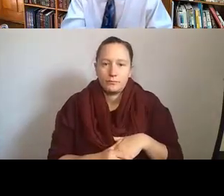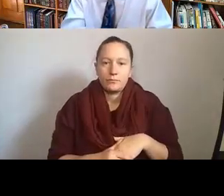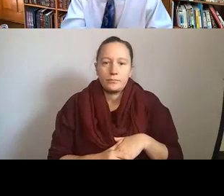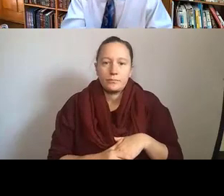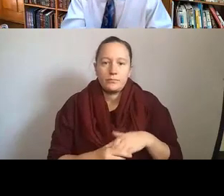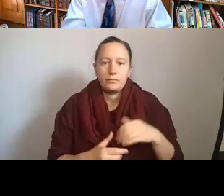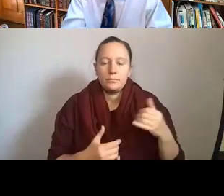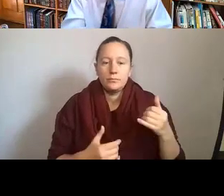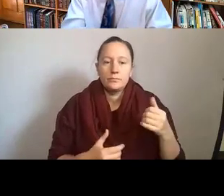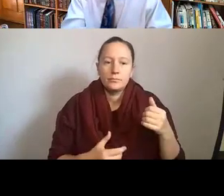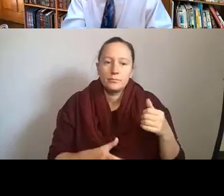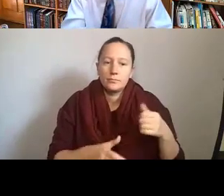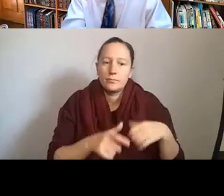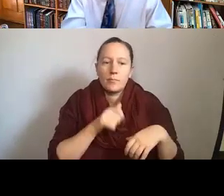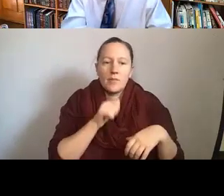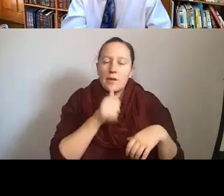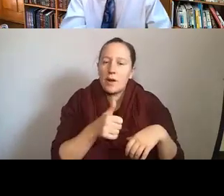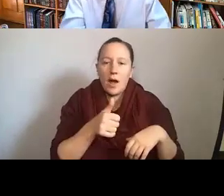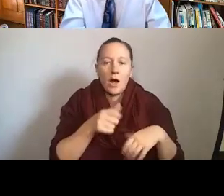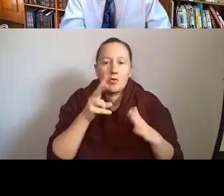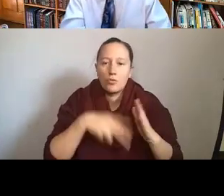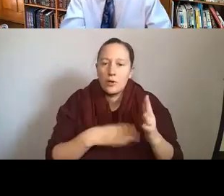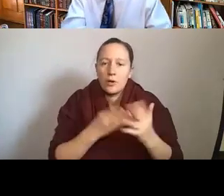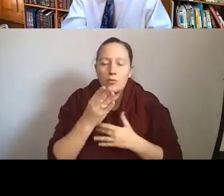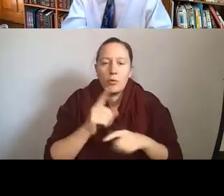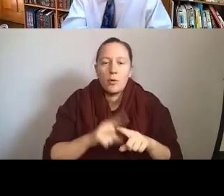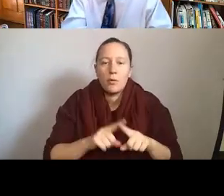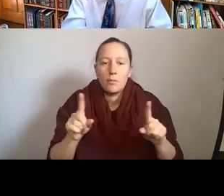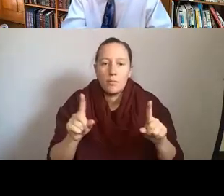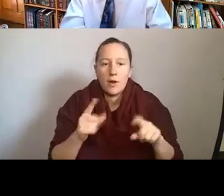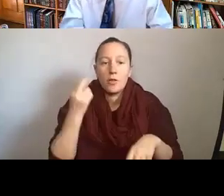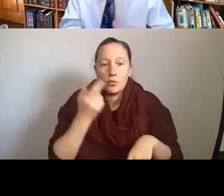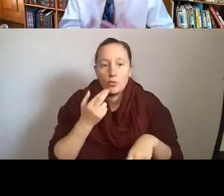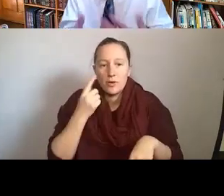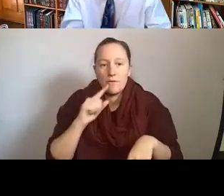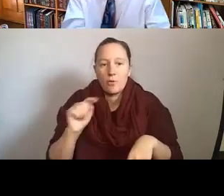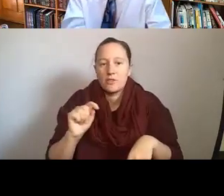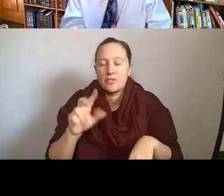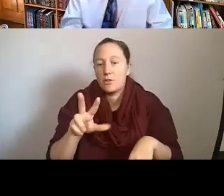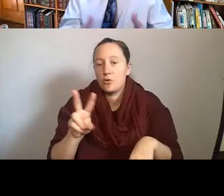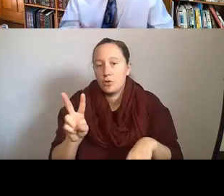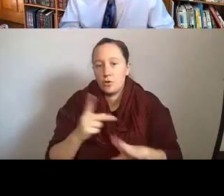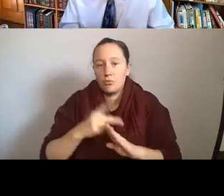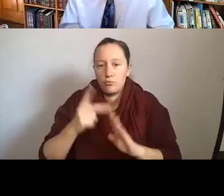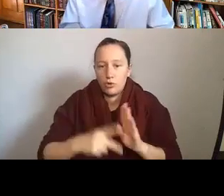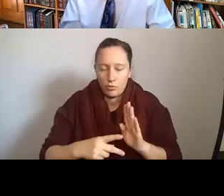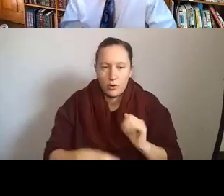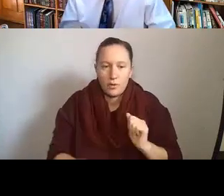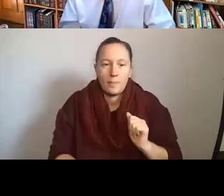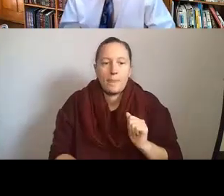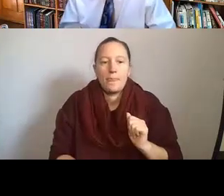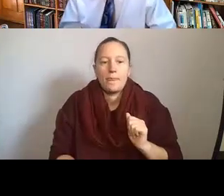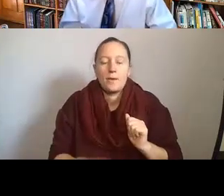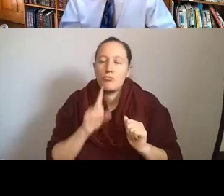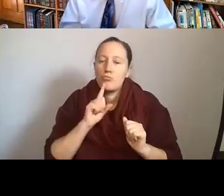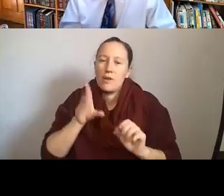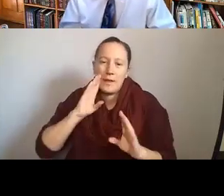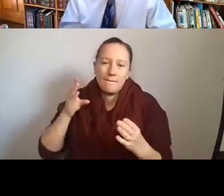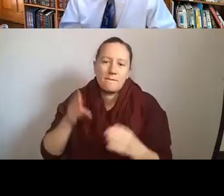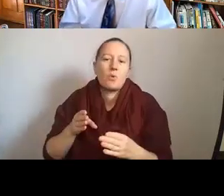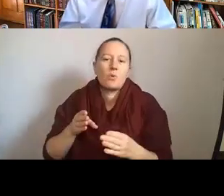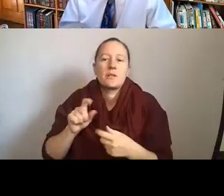I won't read through this, but there are reasons why we do these T32 programs. These are really oriented around